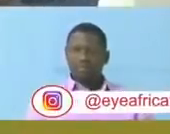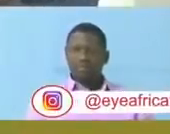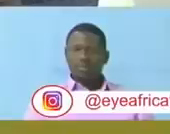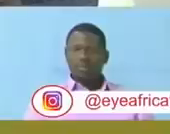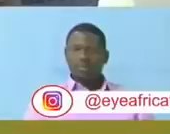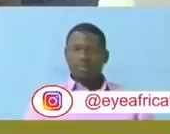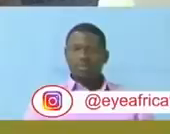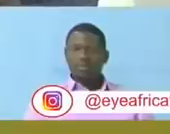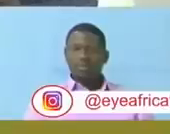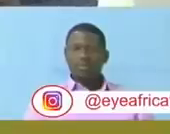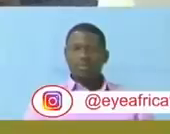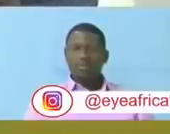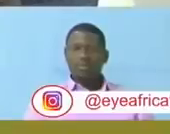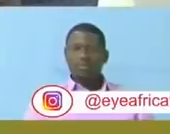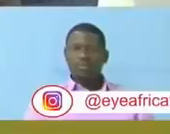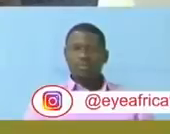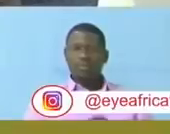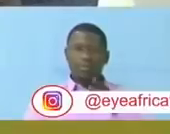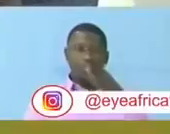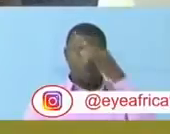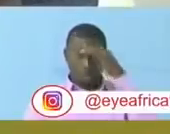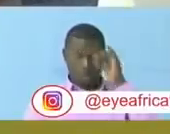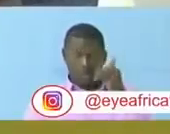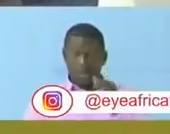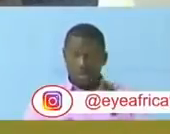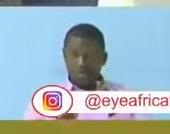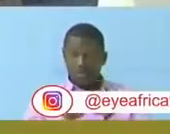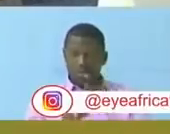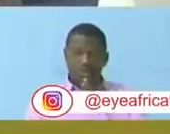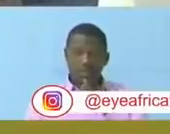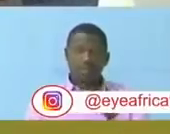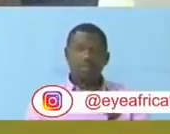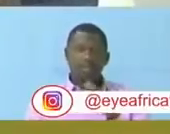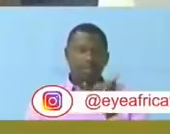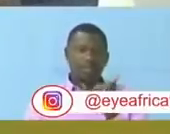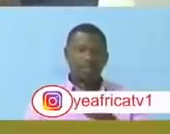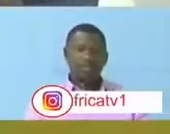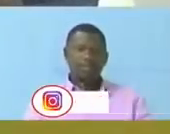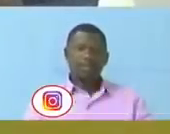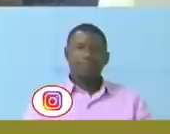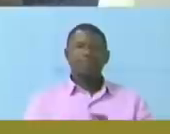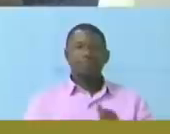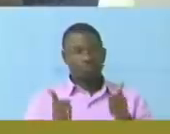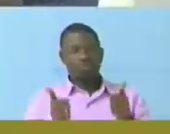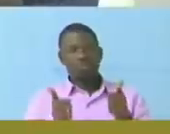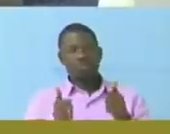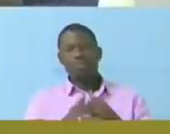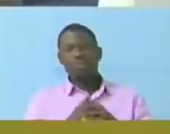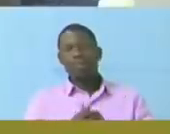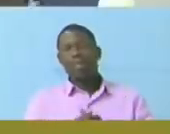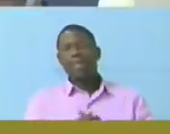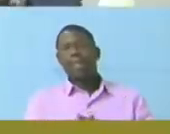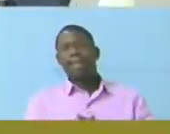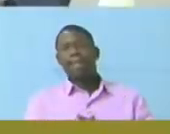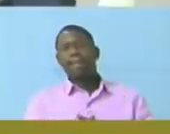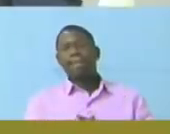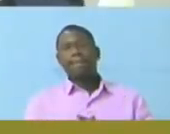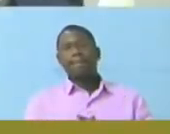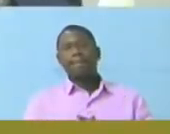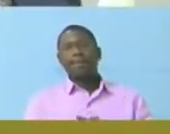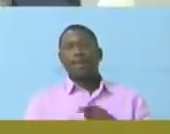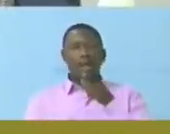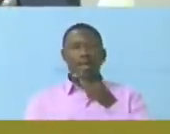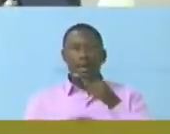already CMC. You agree with that? Yeah, I agree with that. That's good. And by